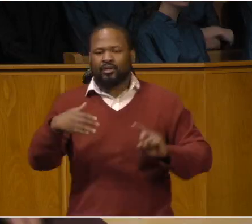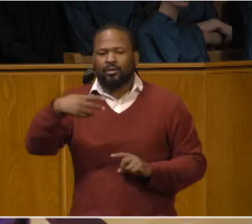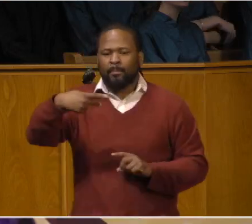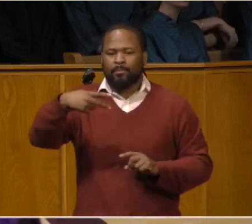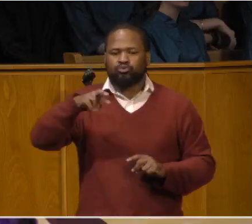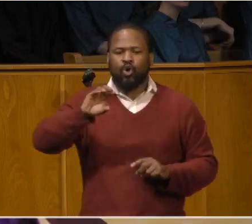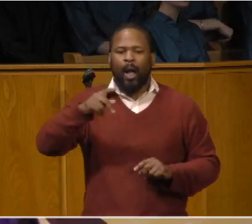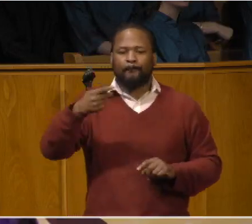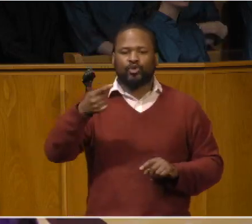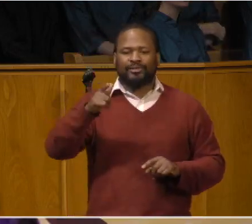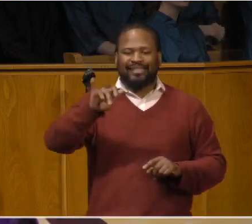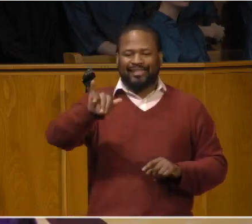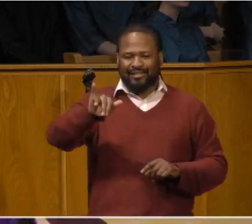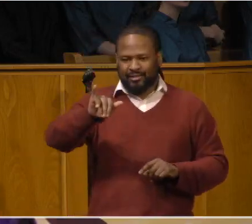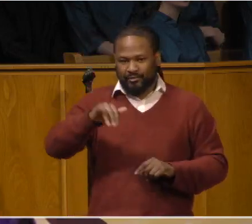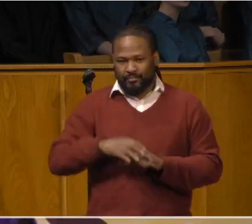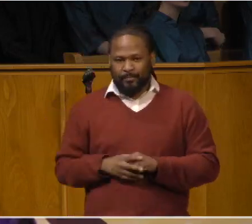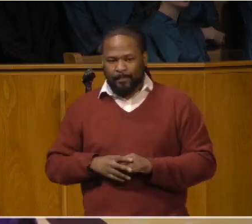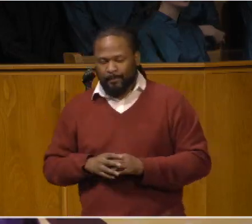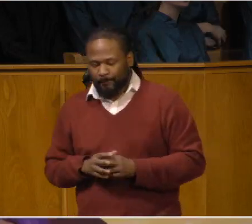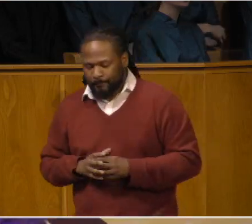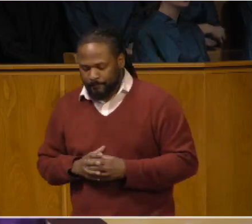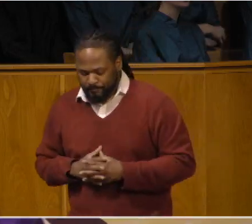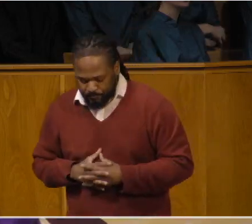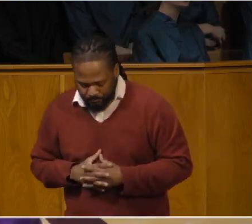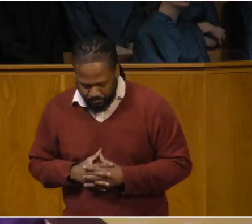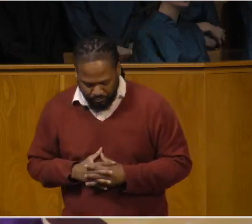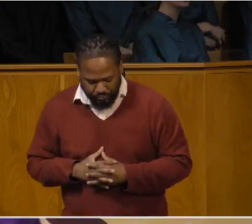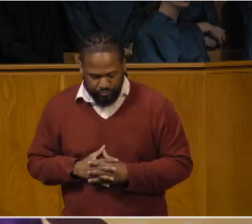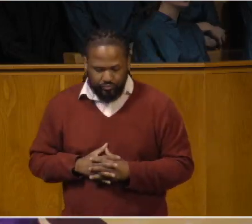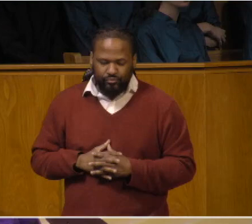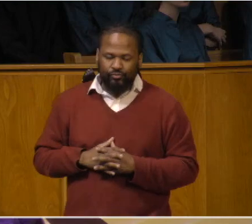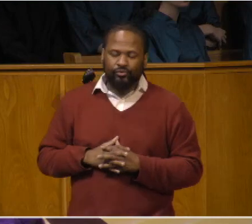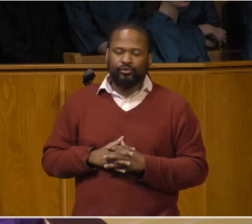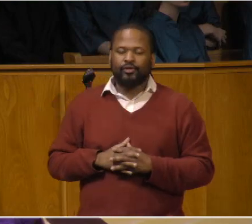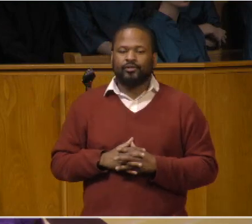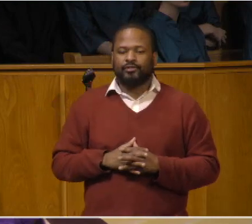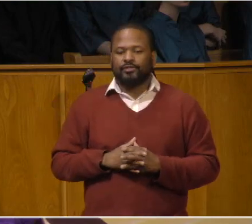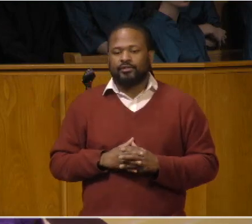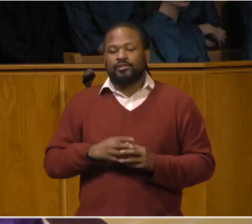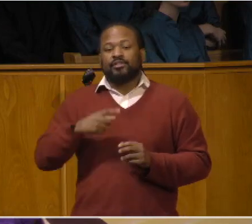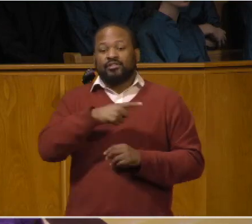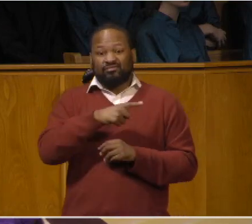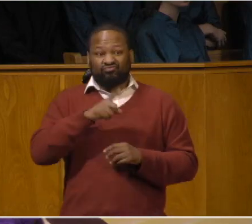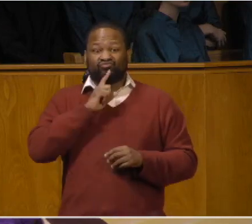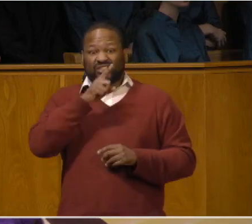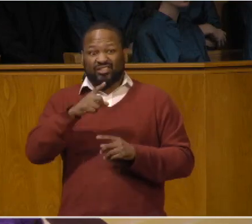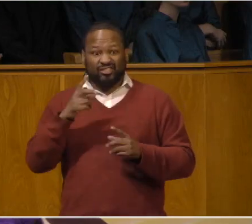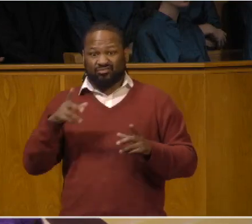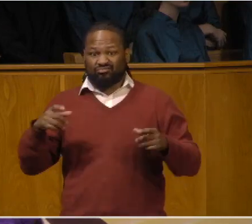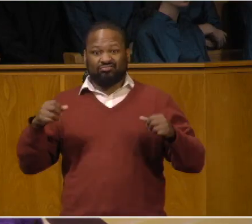Sarah, being her owner, gives Hagar to Abraham for the purpose of being a breeder.